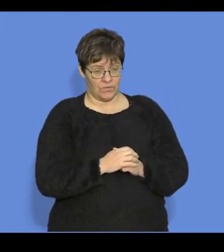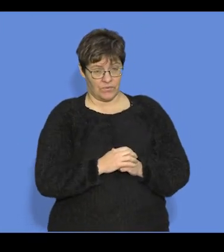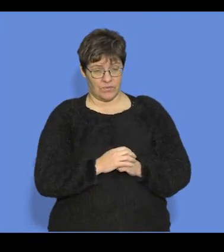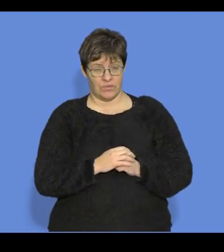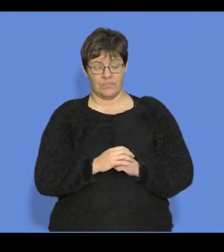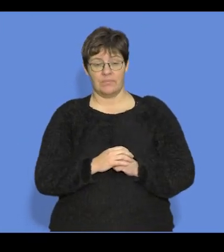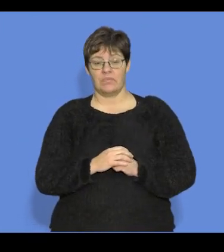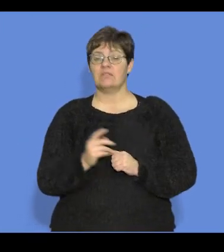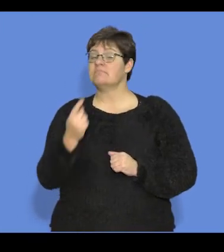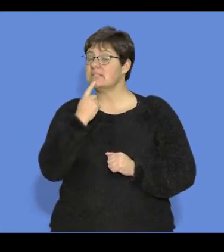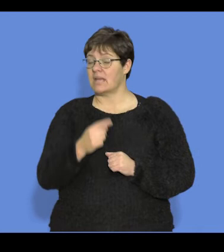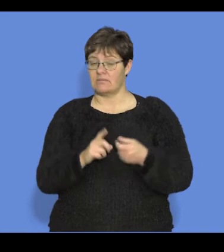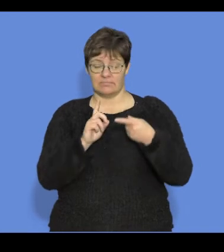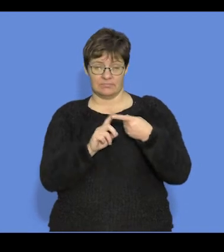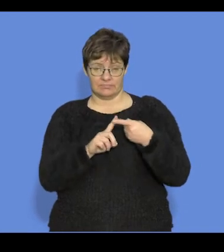they are